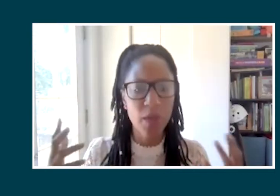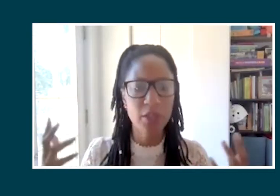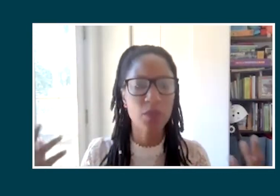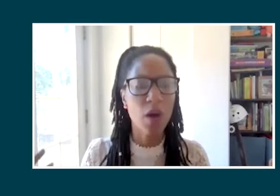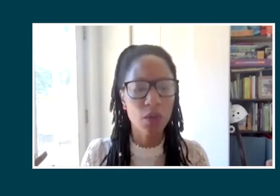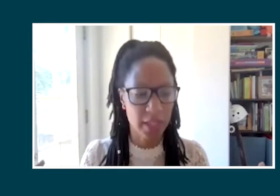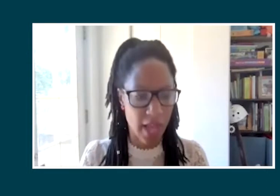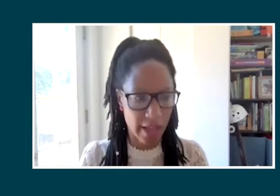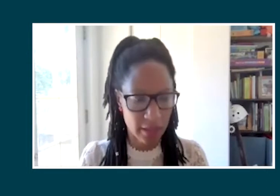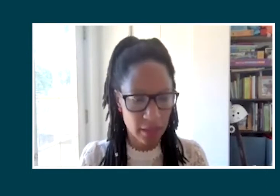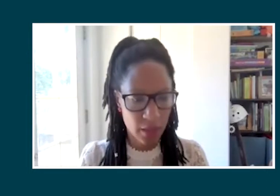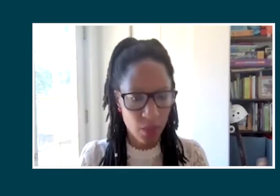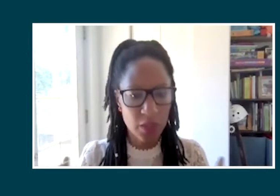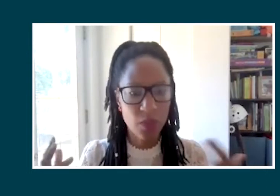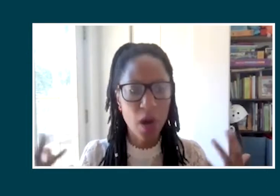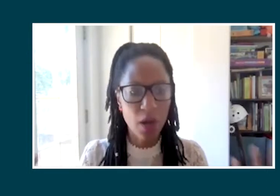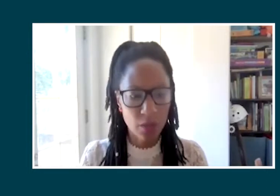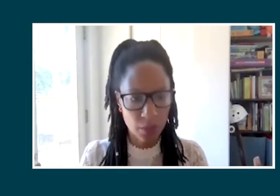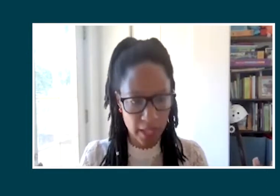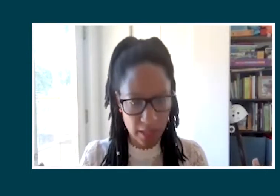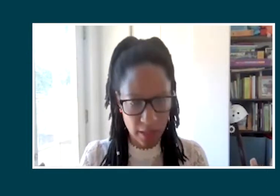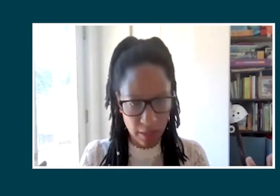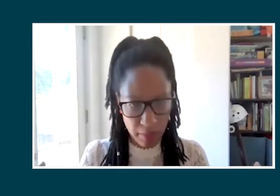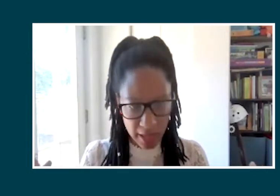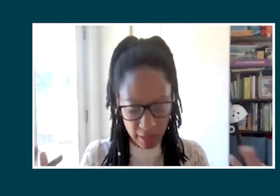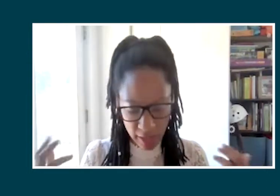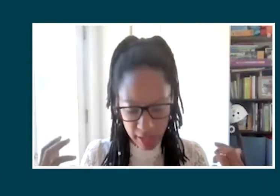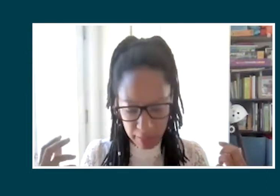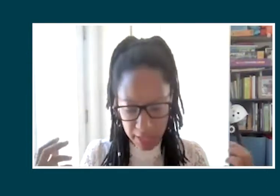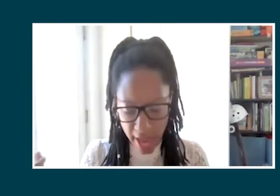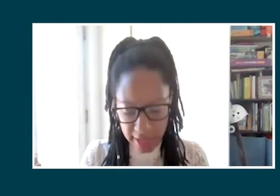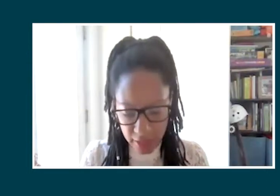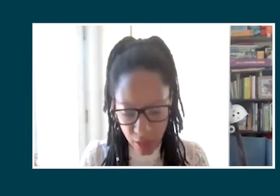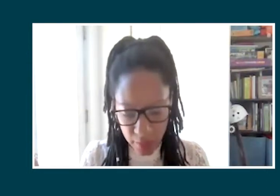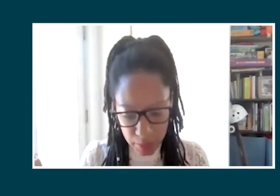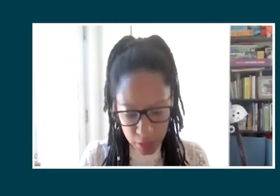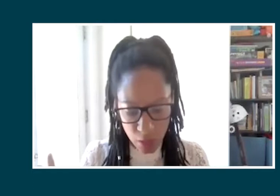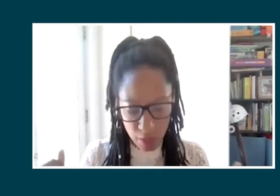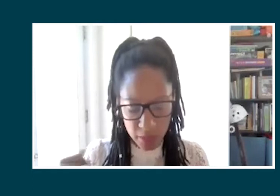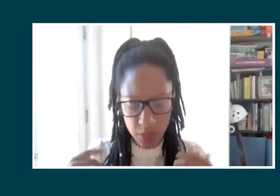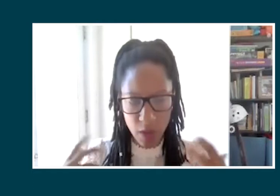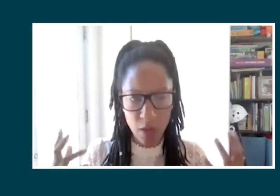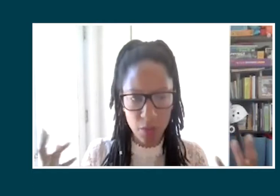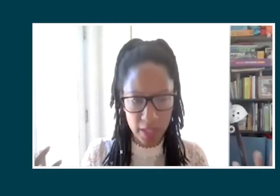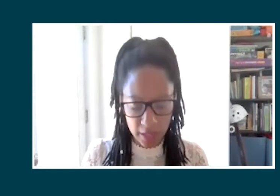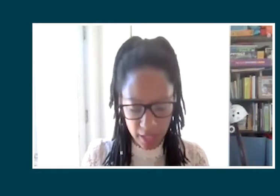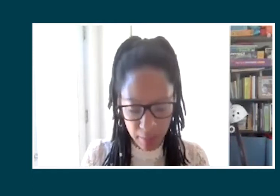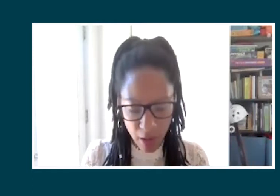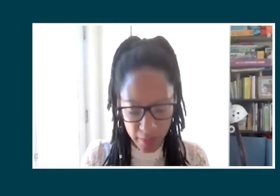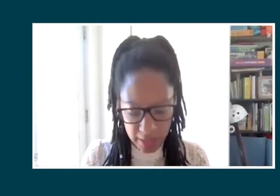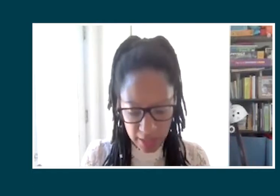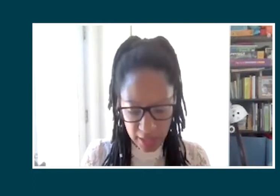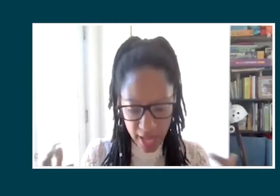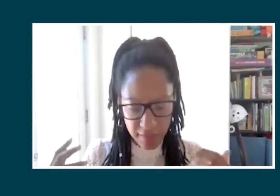going, and what's wrong with that? What's wrong with men being asked to always be strong? What's wrong with